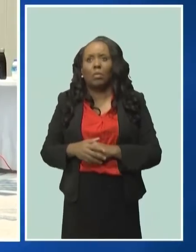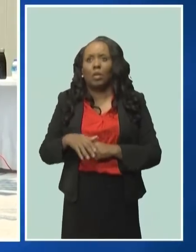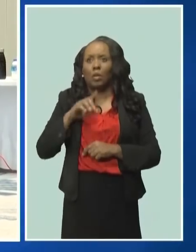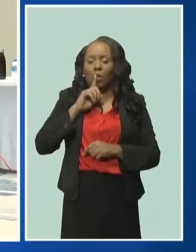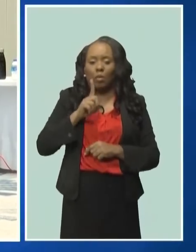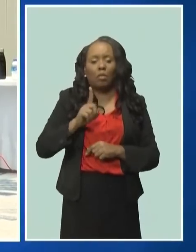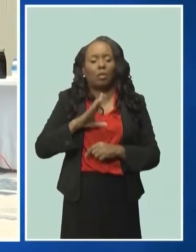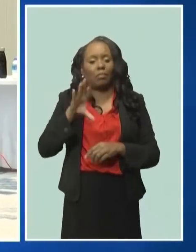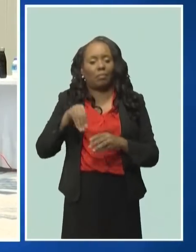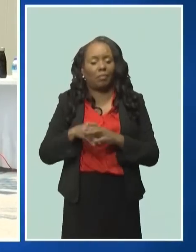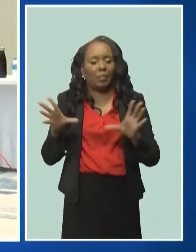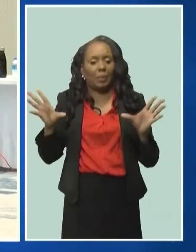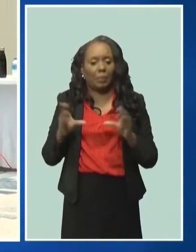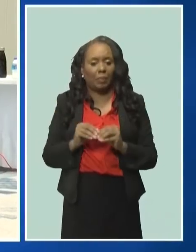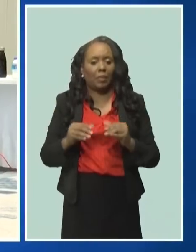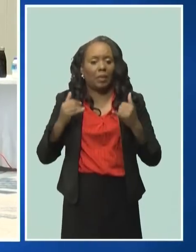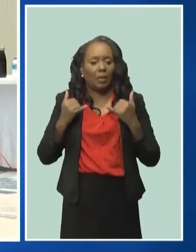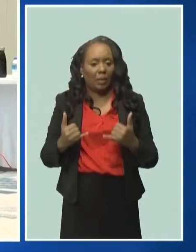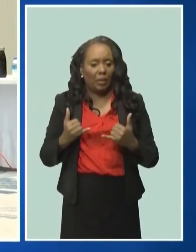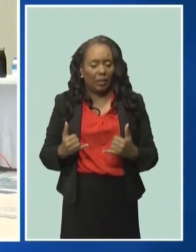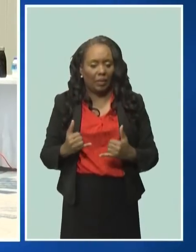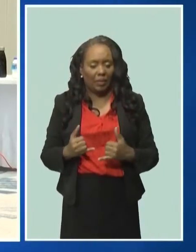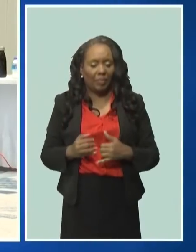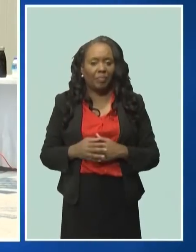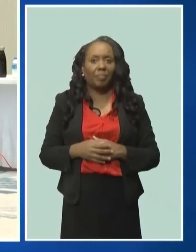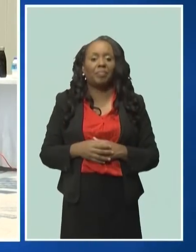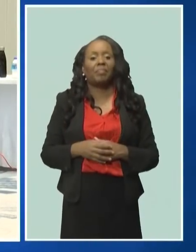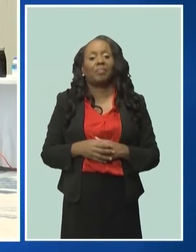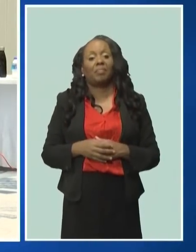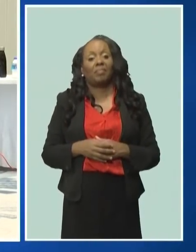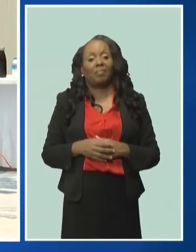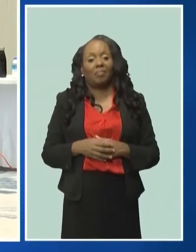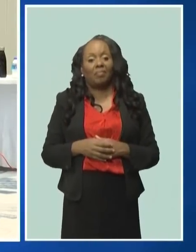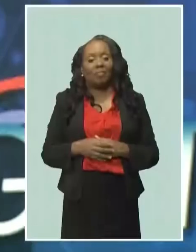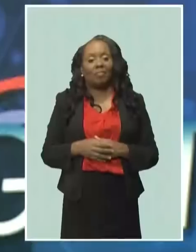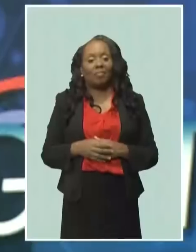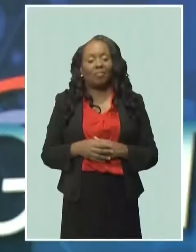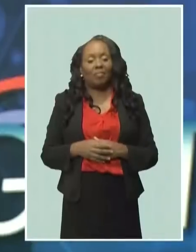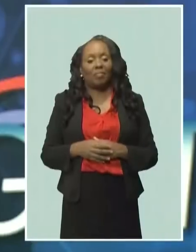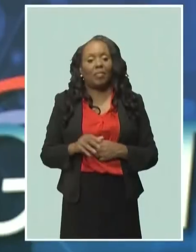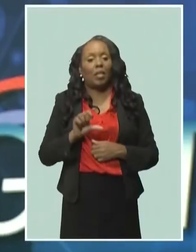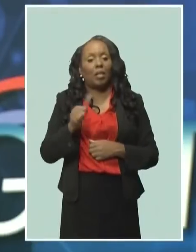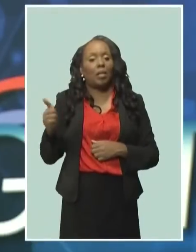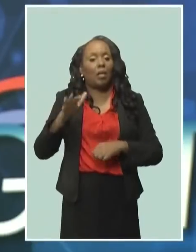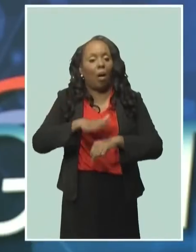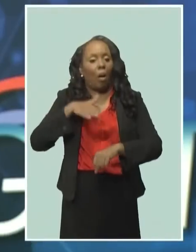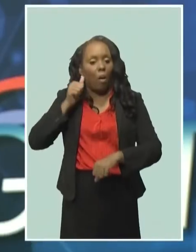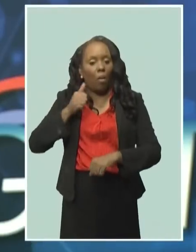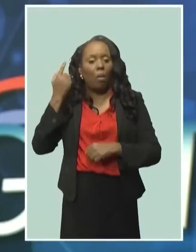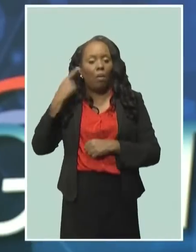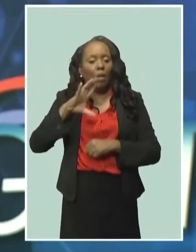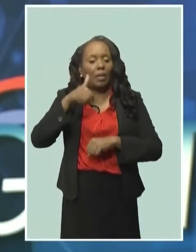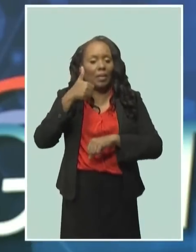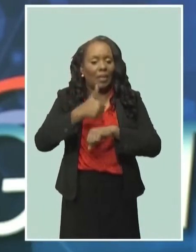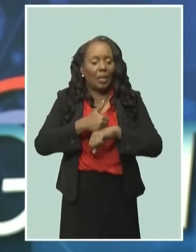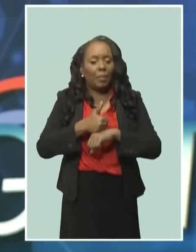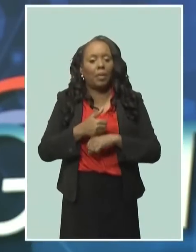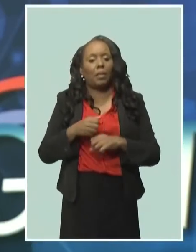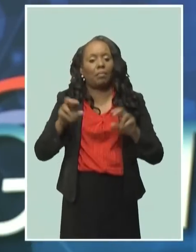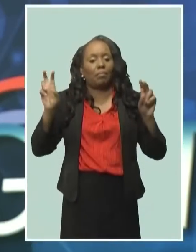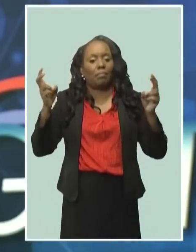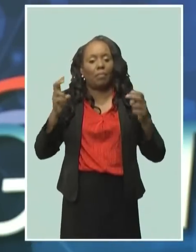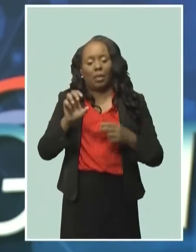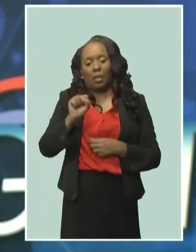at today's meeting. Trevor Thorpe, CBC News. Another call has been made for the establishment